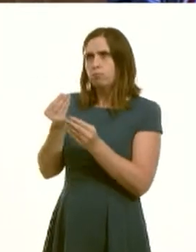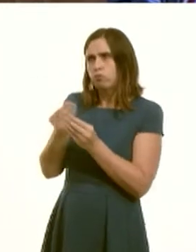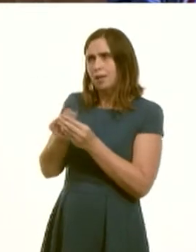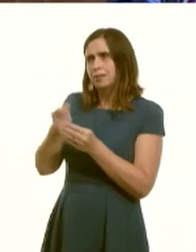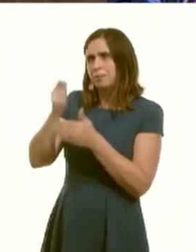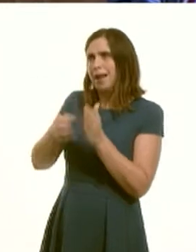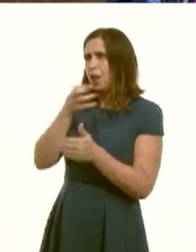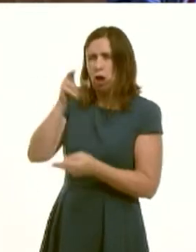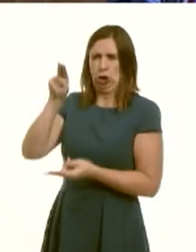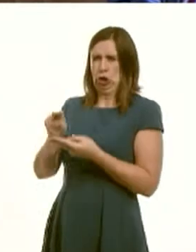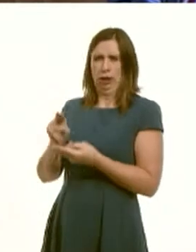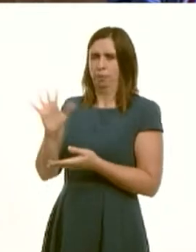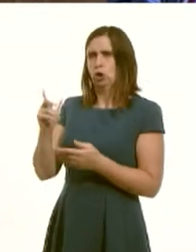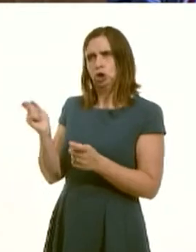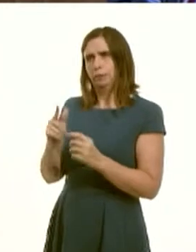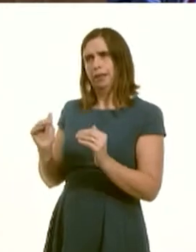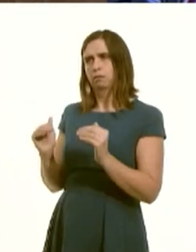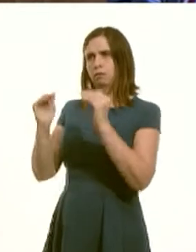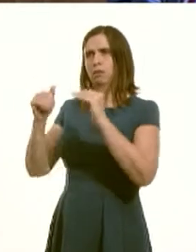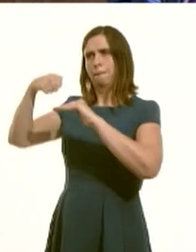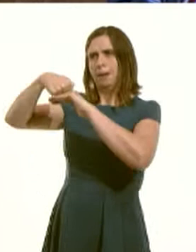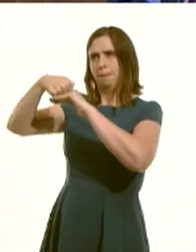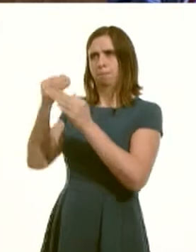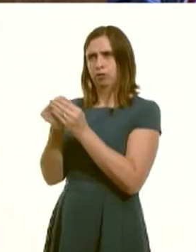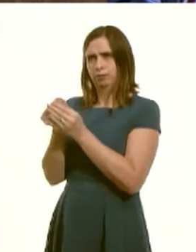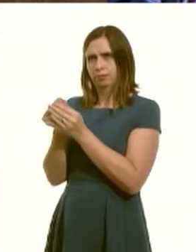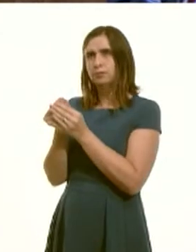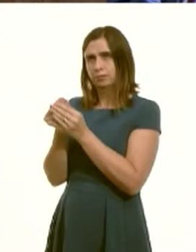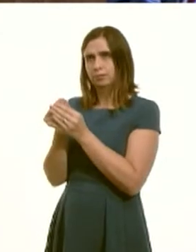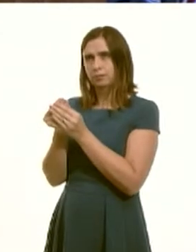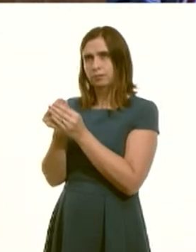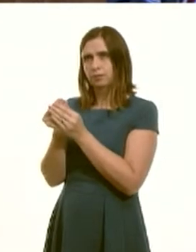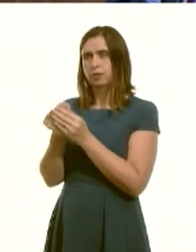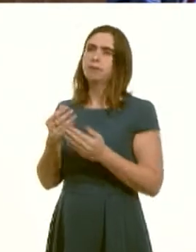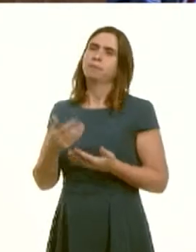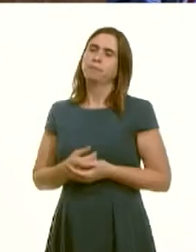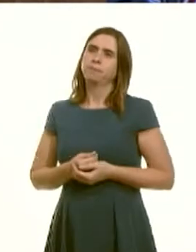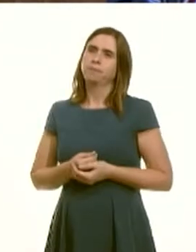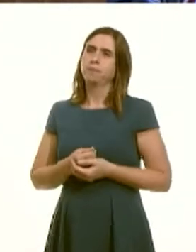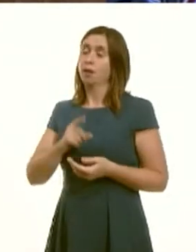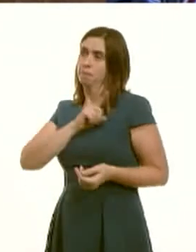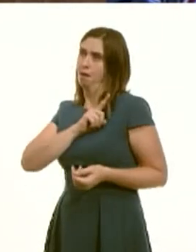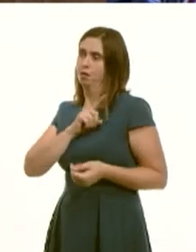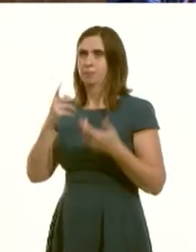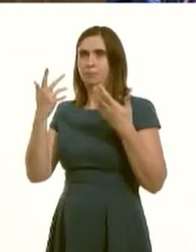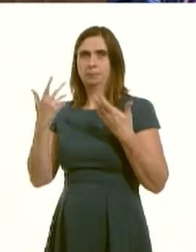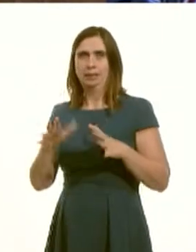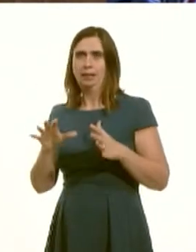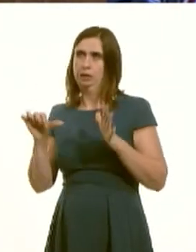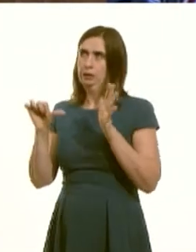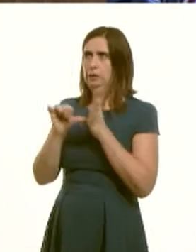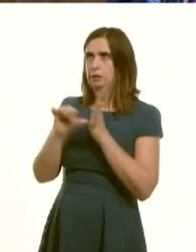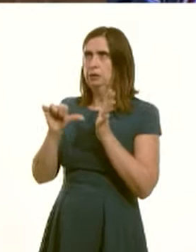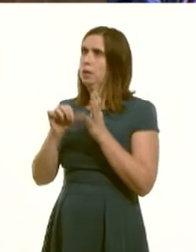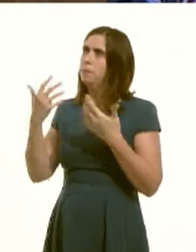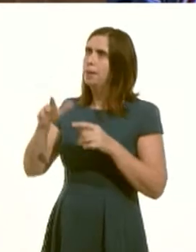However, this is now in the European Court of Justice, or the European Court of First Instance, if I remember rightly, because of a challenge to the